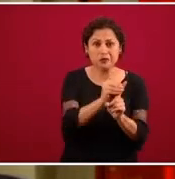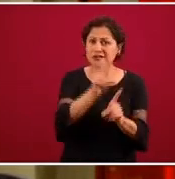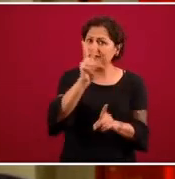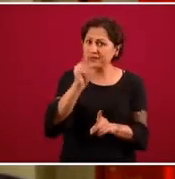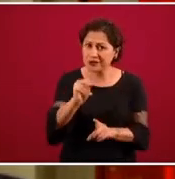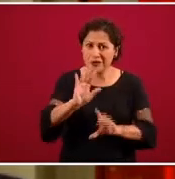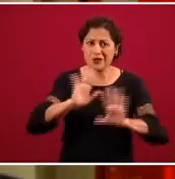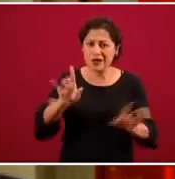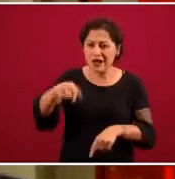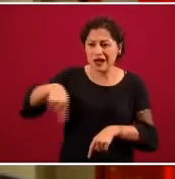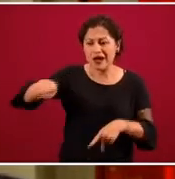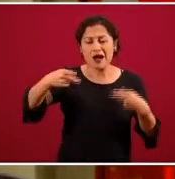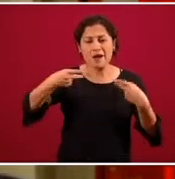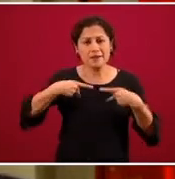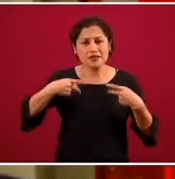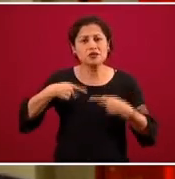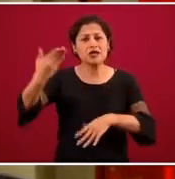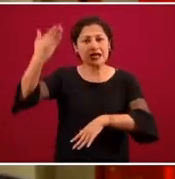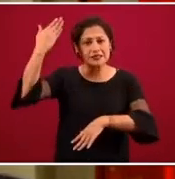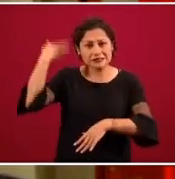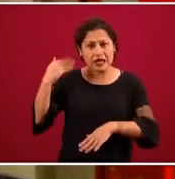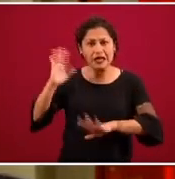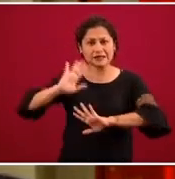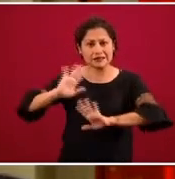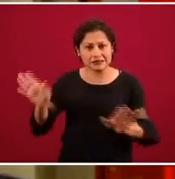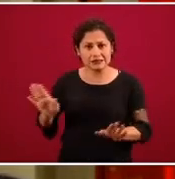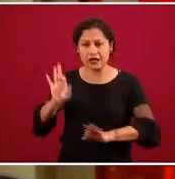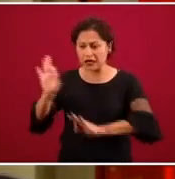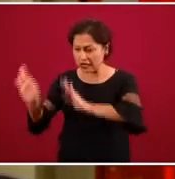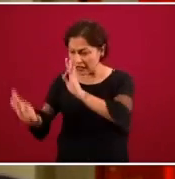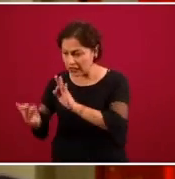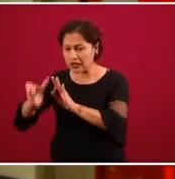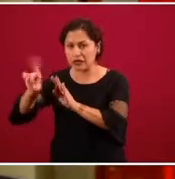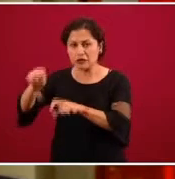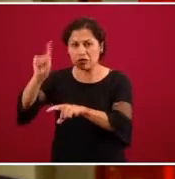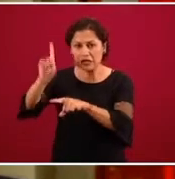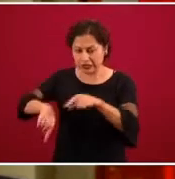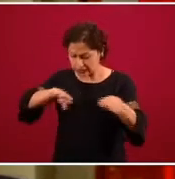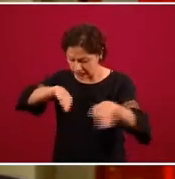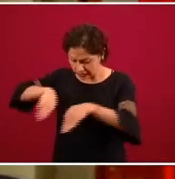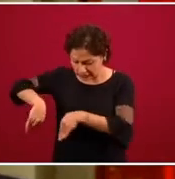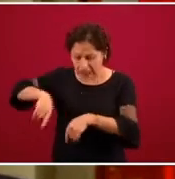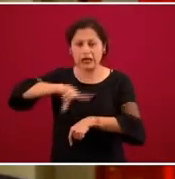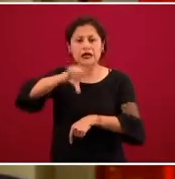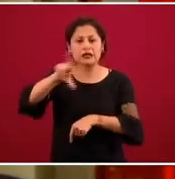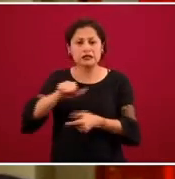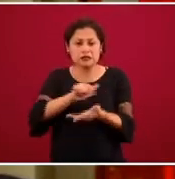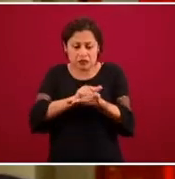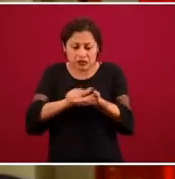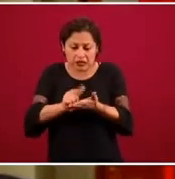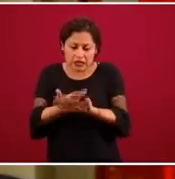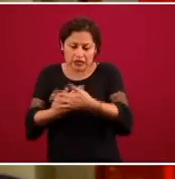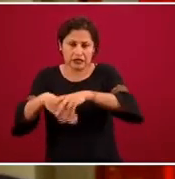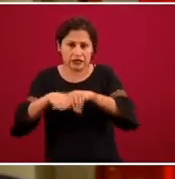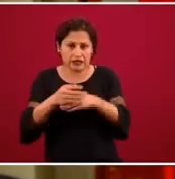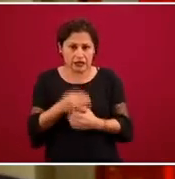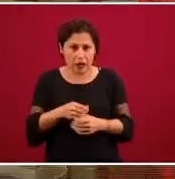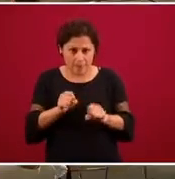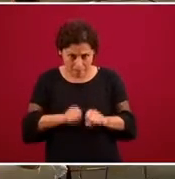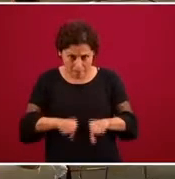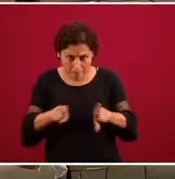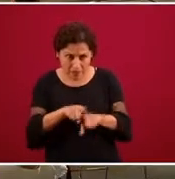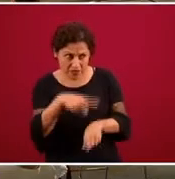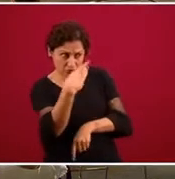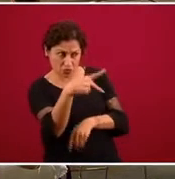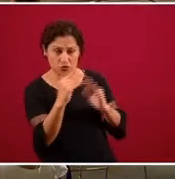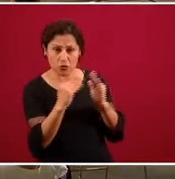finished dealing with COVID patients, they take off the whole uniform. They wash their hands extensively.